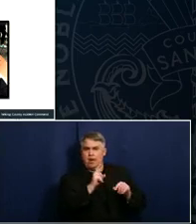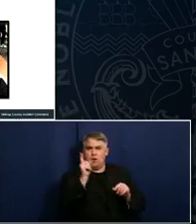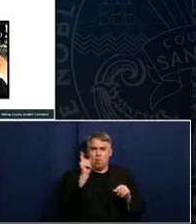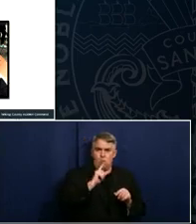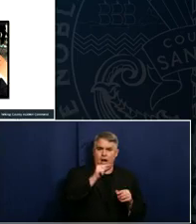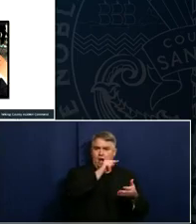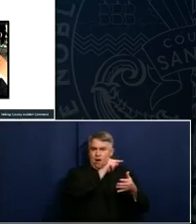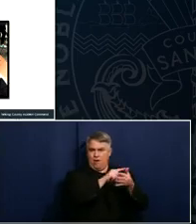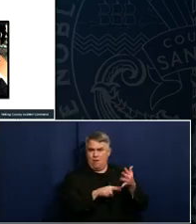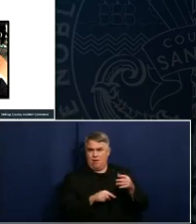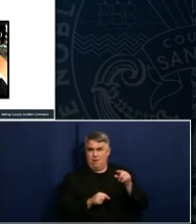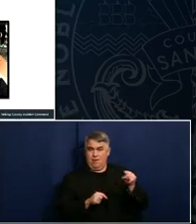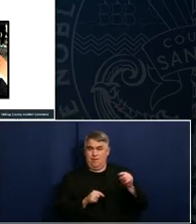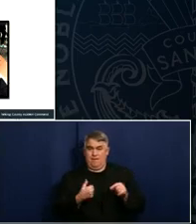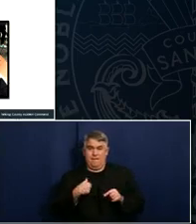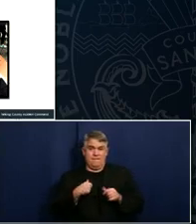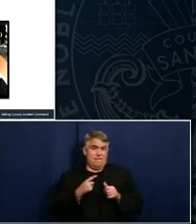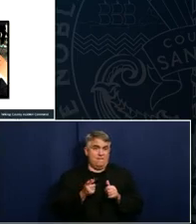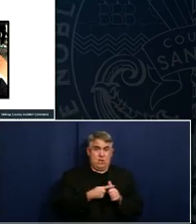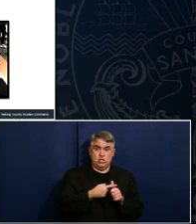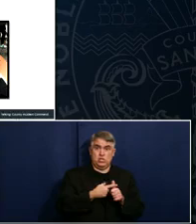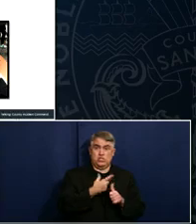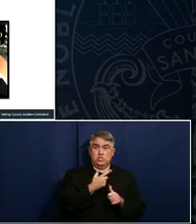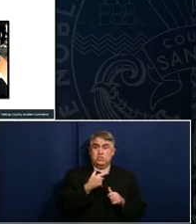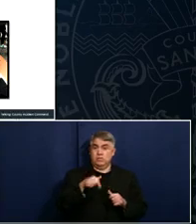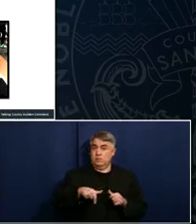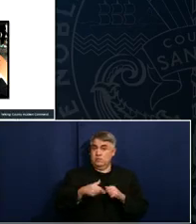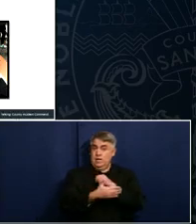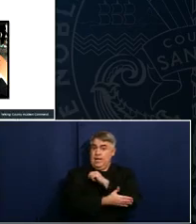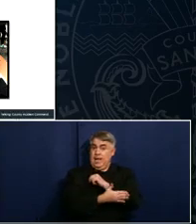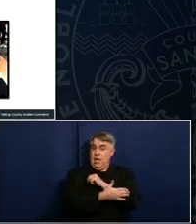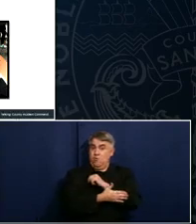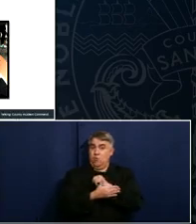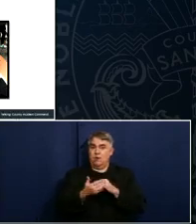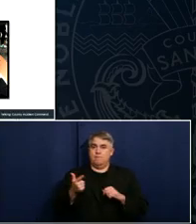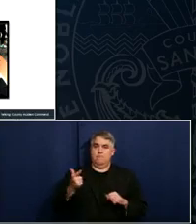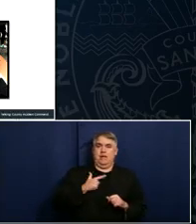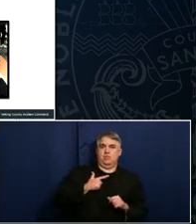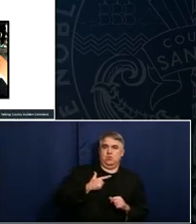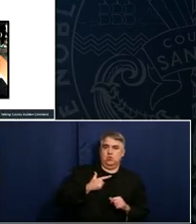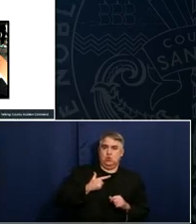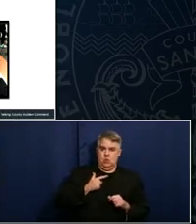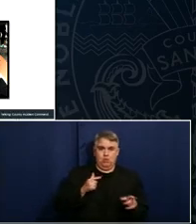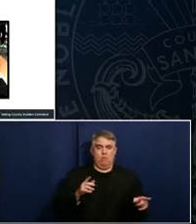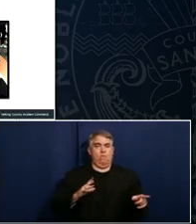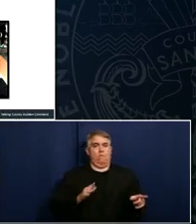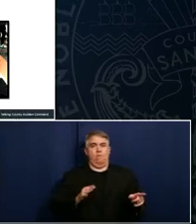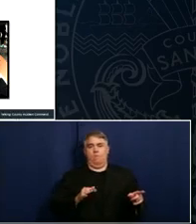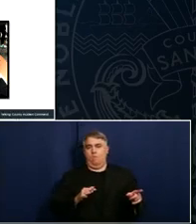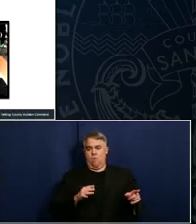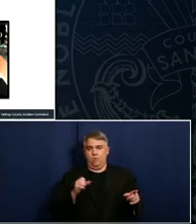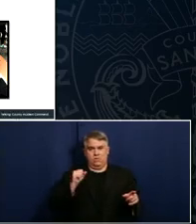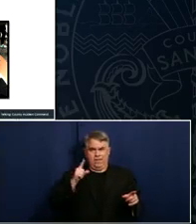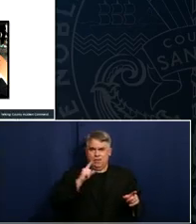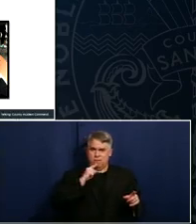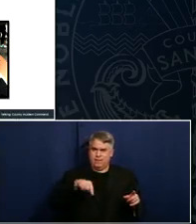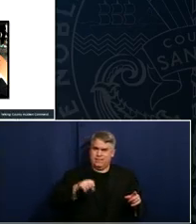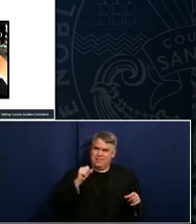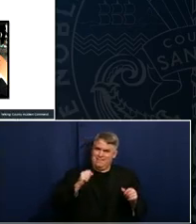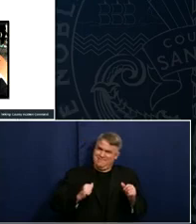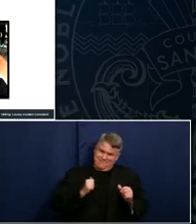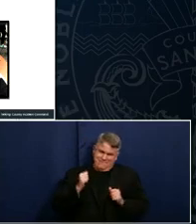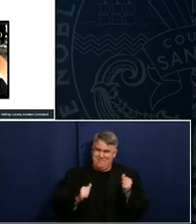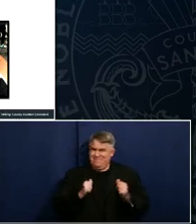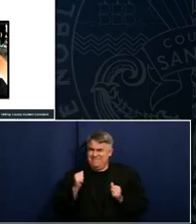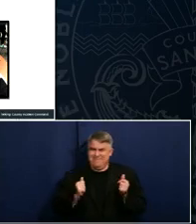the pilot for My Turn. And I think that's a distinction of looking to San Diego and paving the way, and then turning, of course, that around